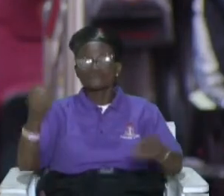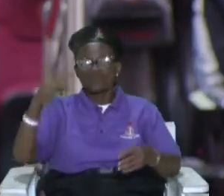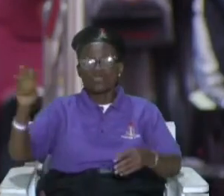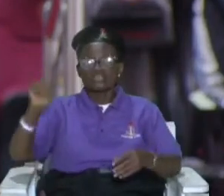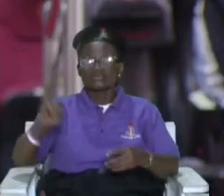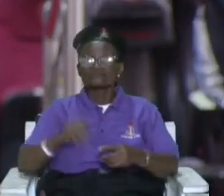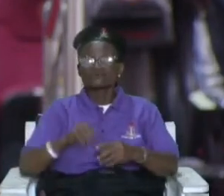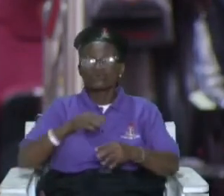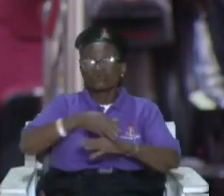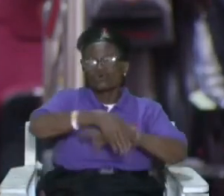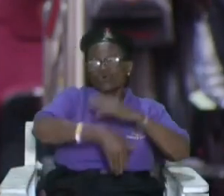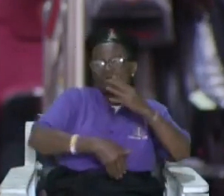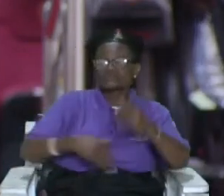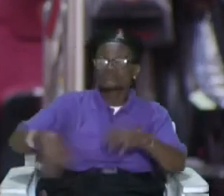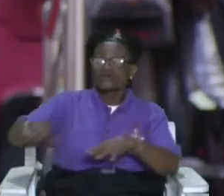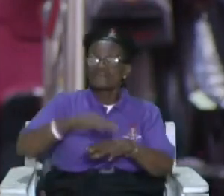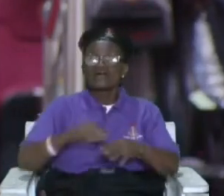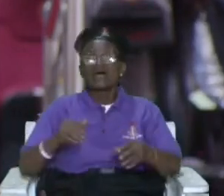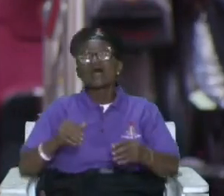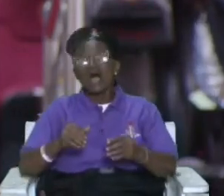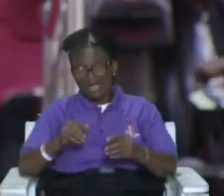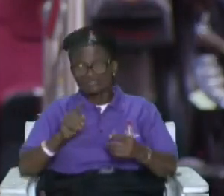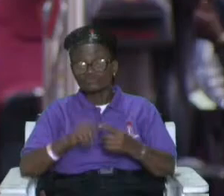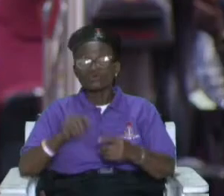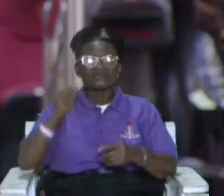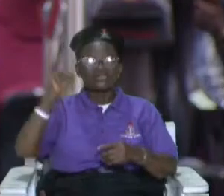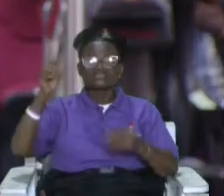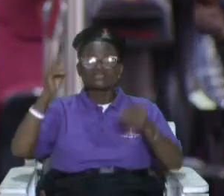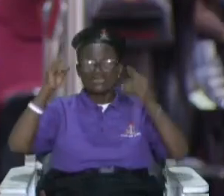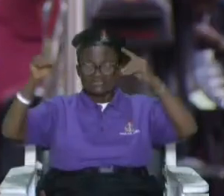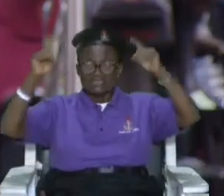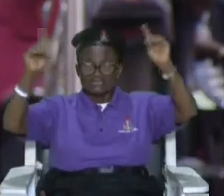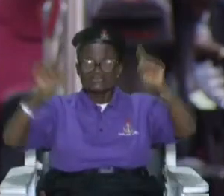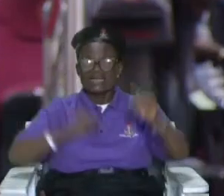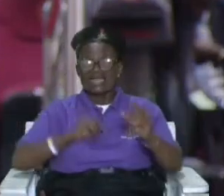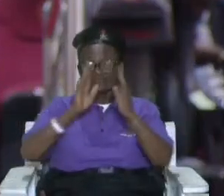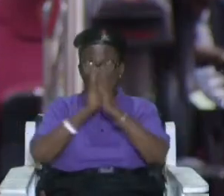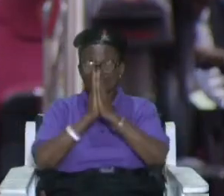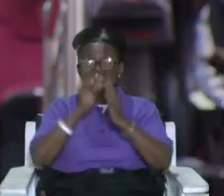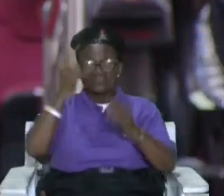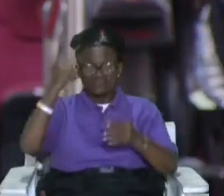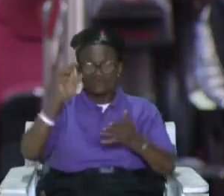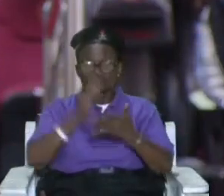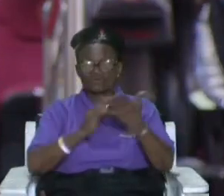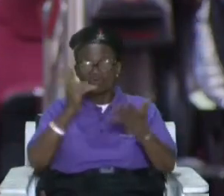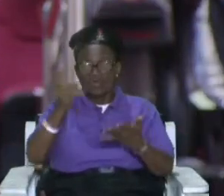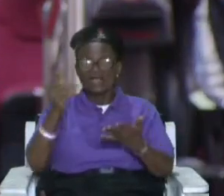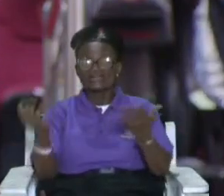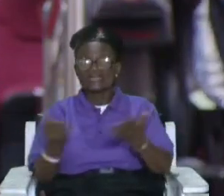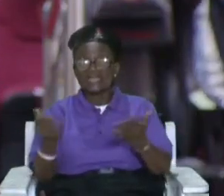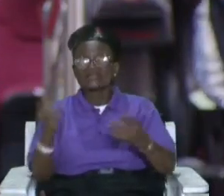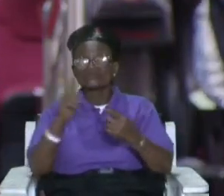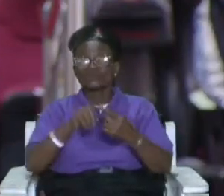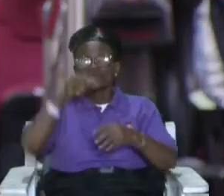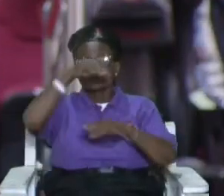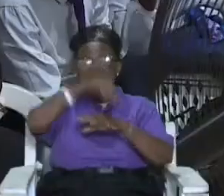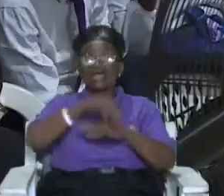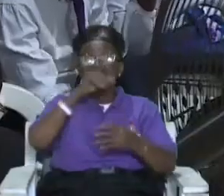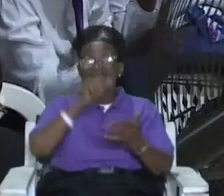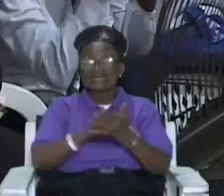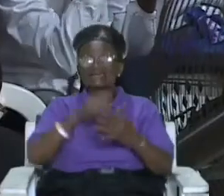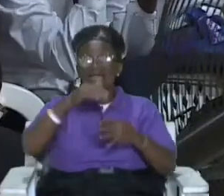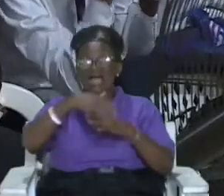I pray for someone here today that after tonight, you enter into your destiny.